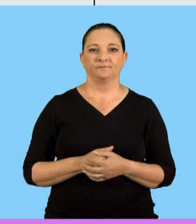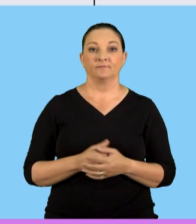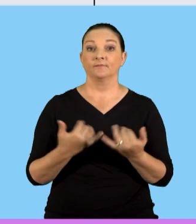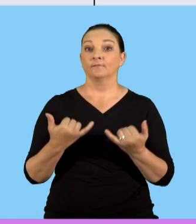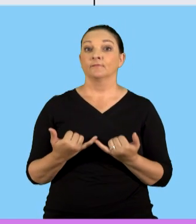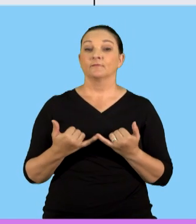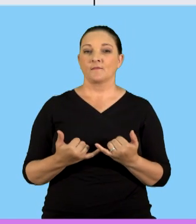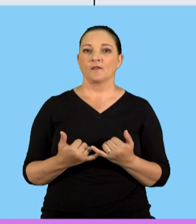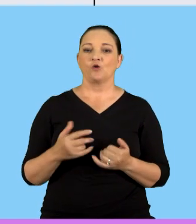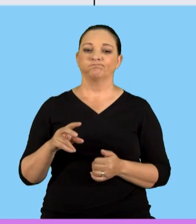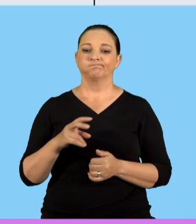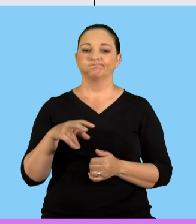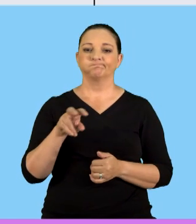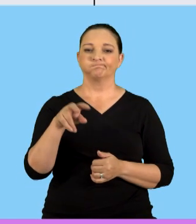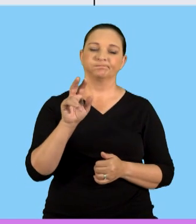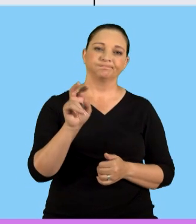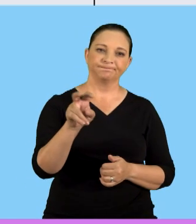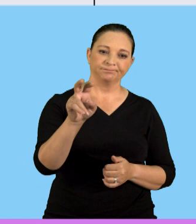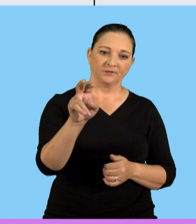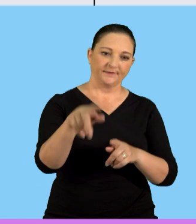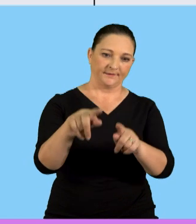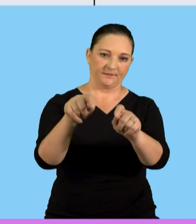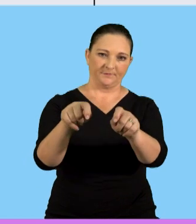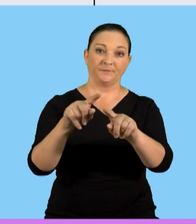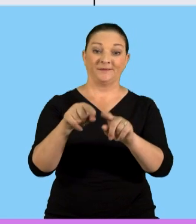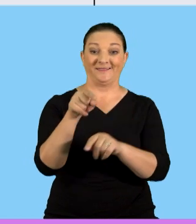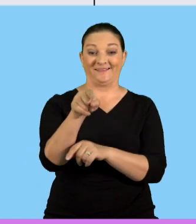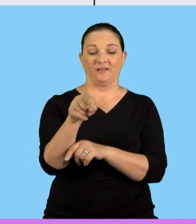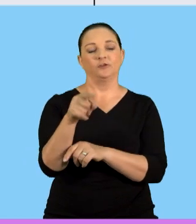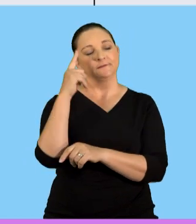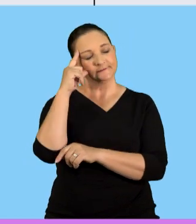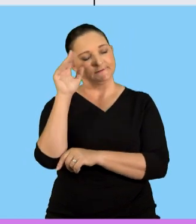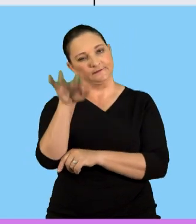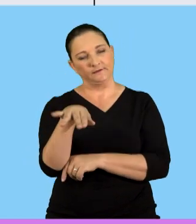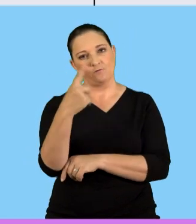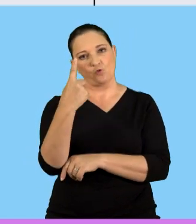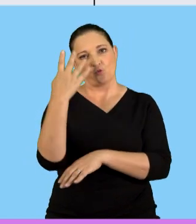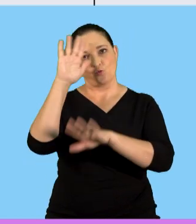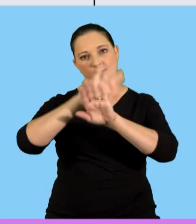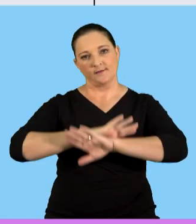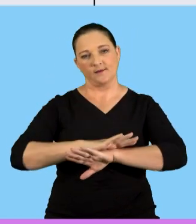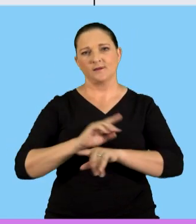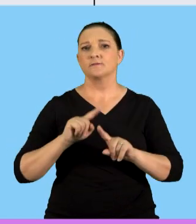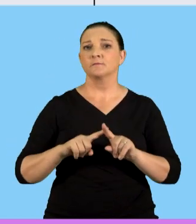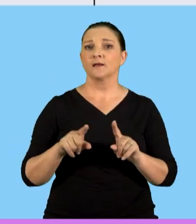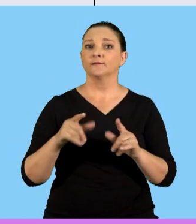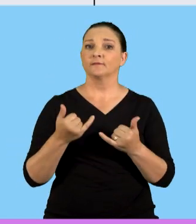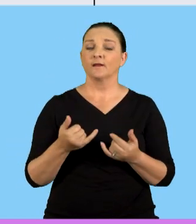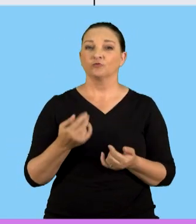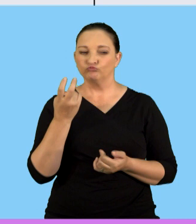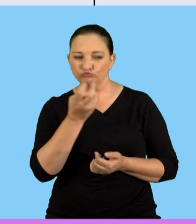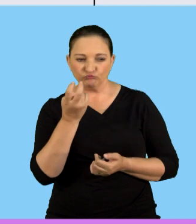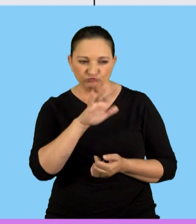As the trip is long, she decides to stay over in Chinsau for a night. She found a backpackers that